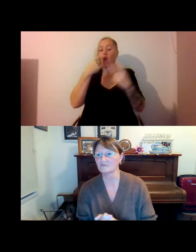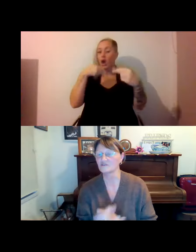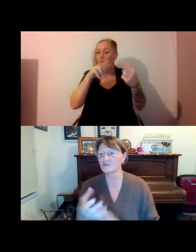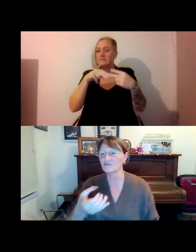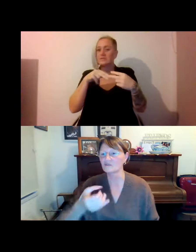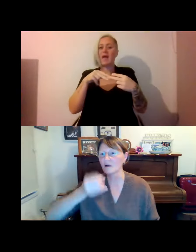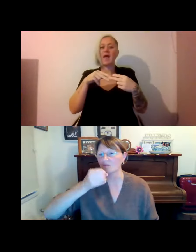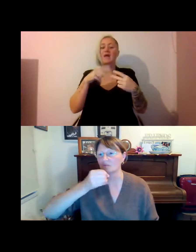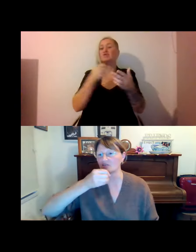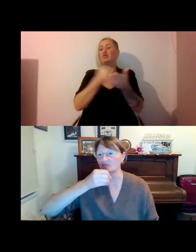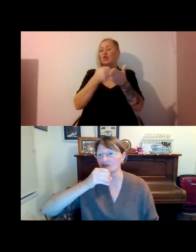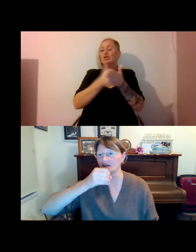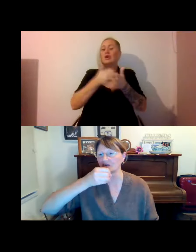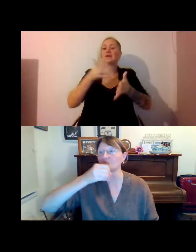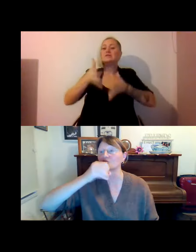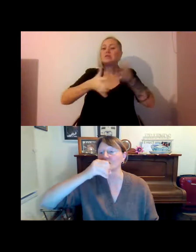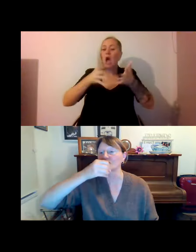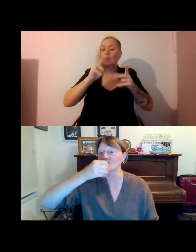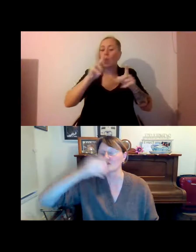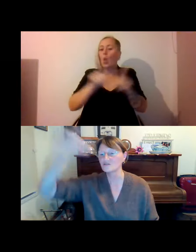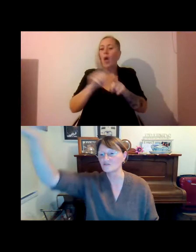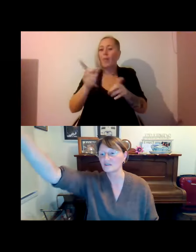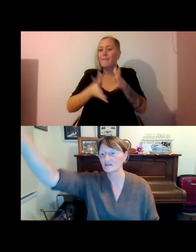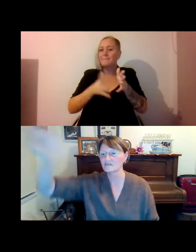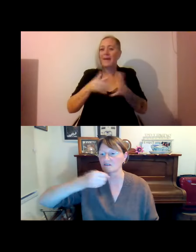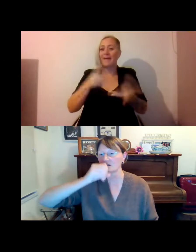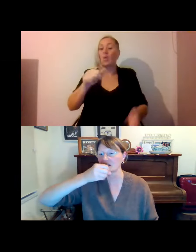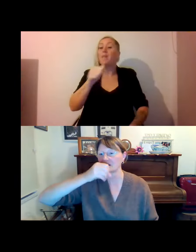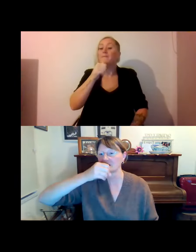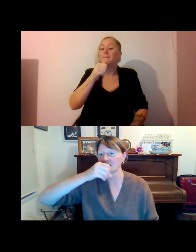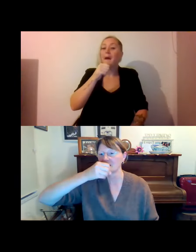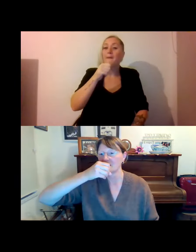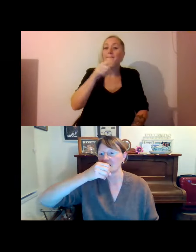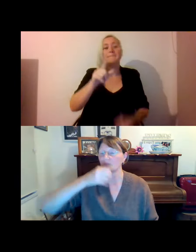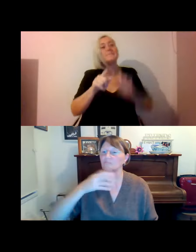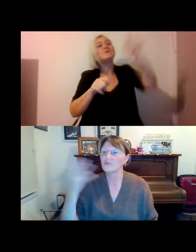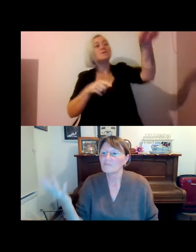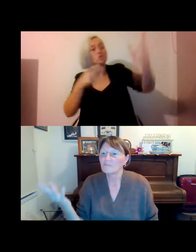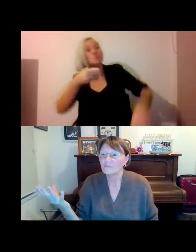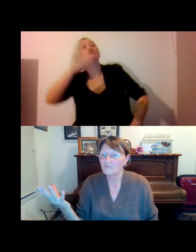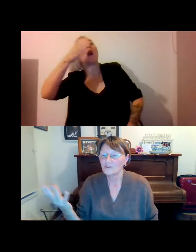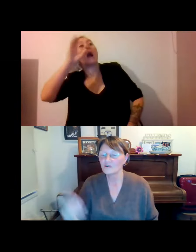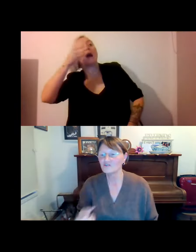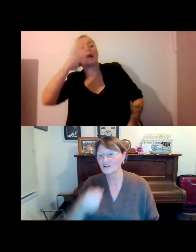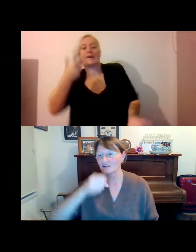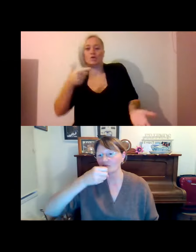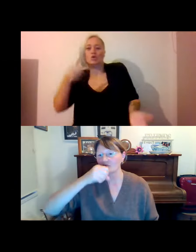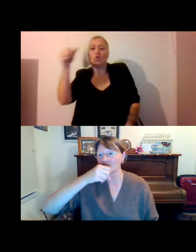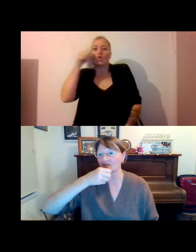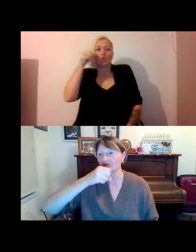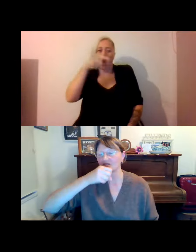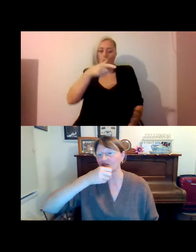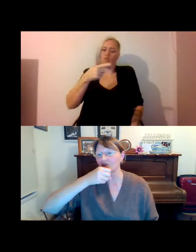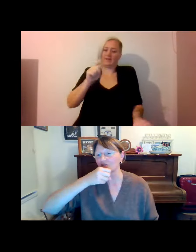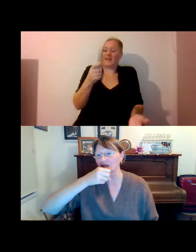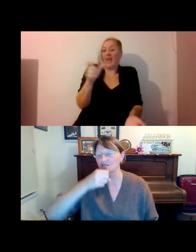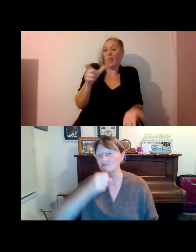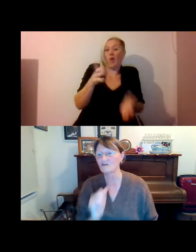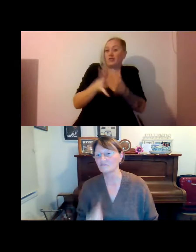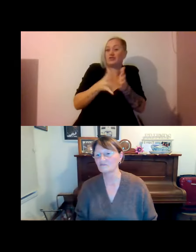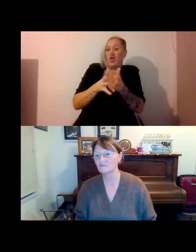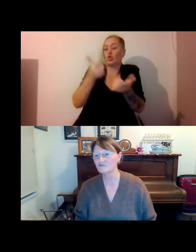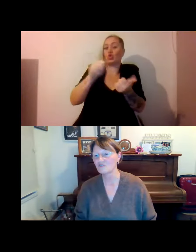mean. So you're at the pub and you're saying, you know, would you like a drink, because you're on the other side there? You're using a keyword sign. You're using an